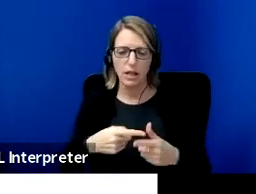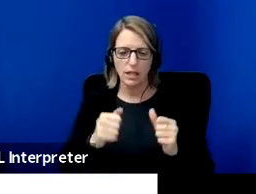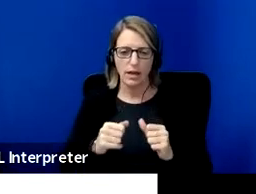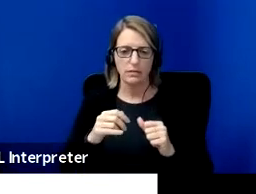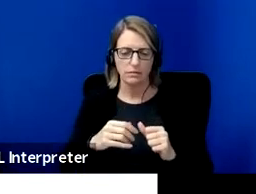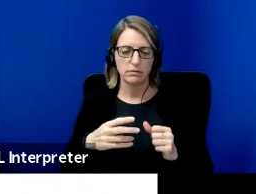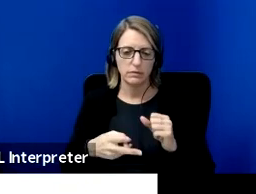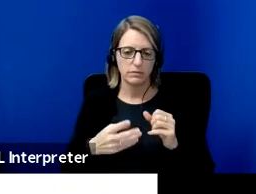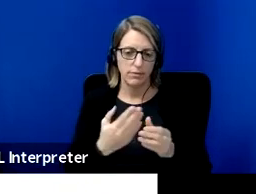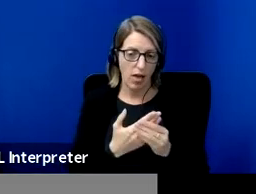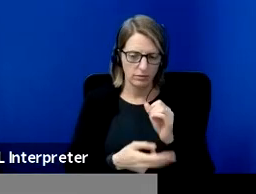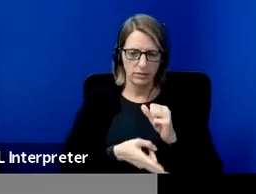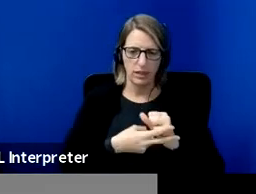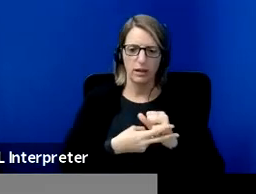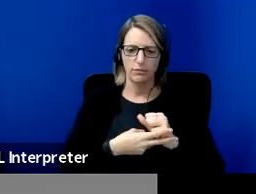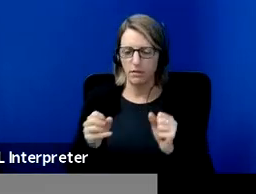them.